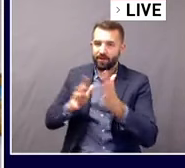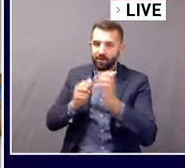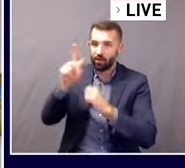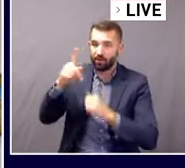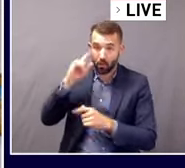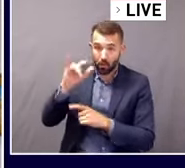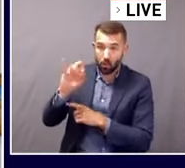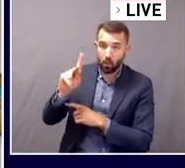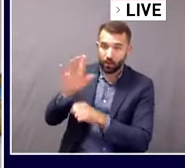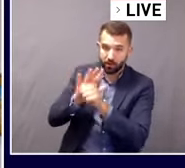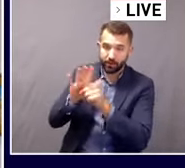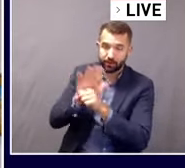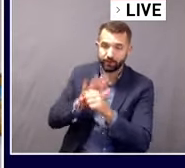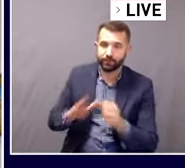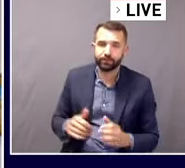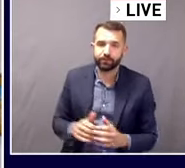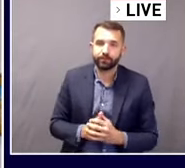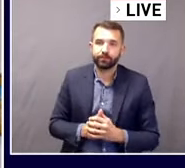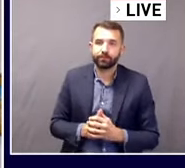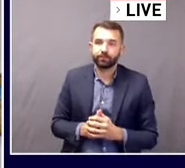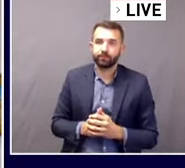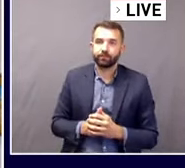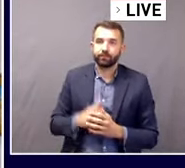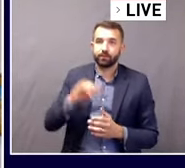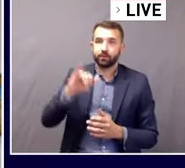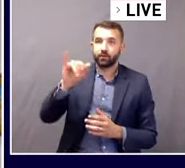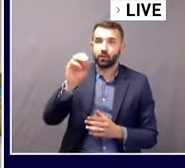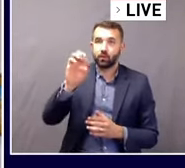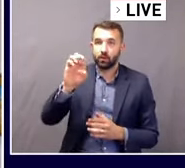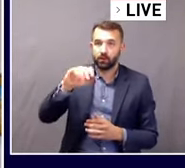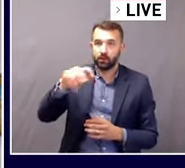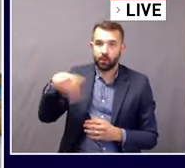I'm going to turn now to Joe Lawler at the Press Herald.